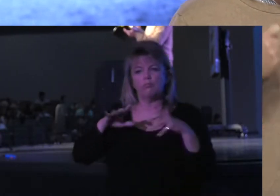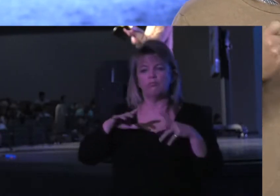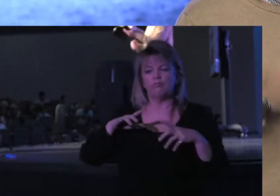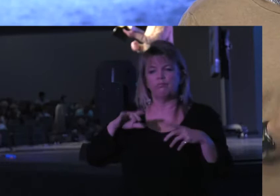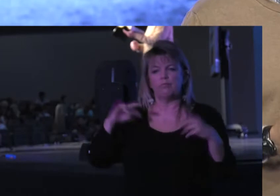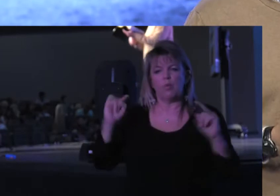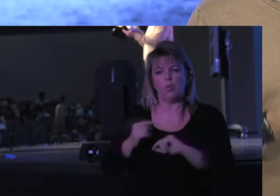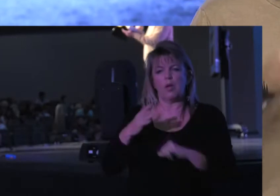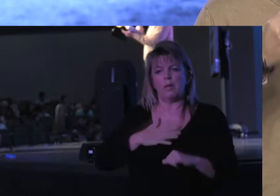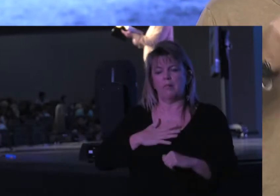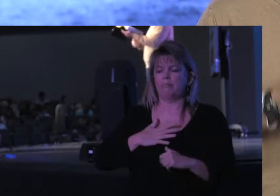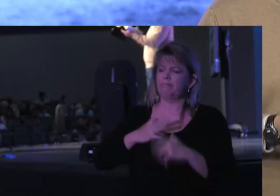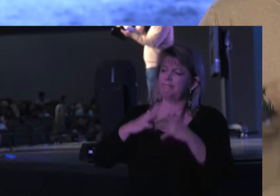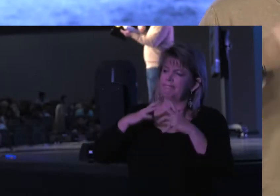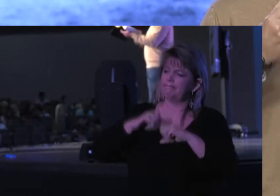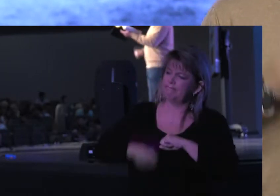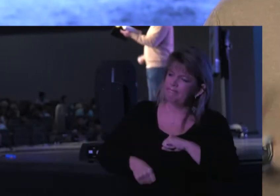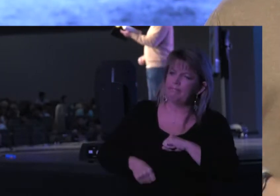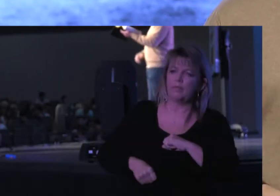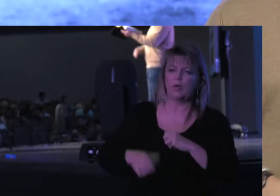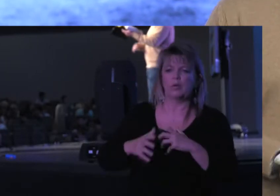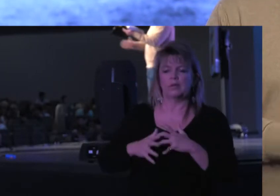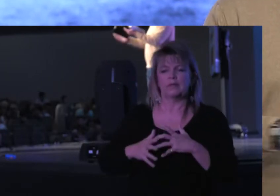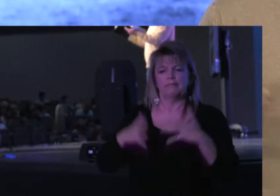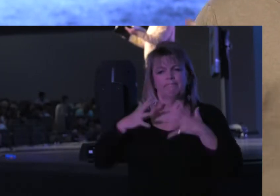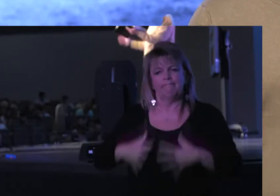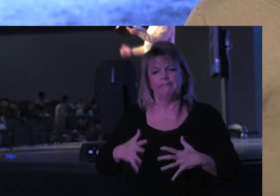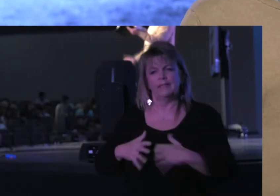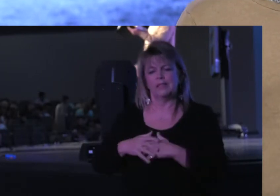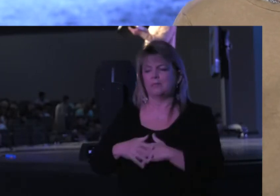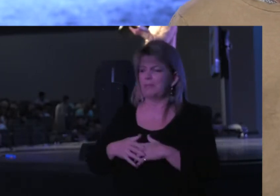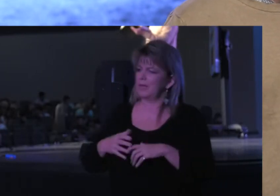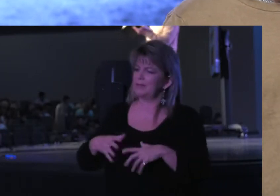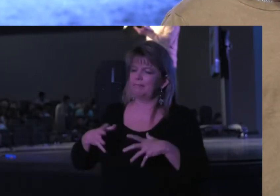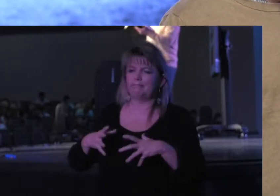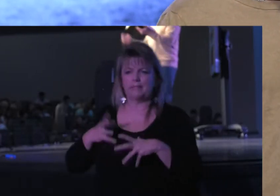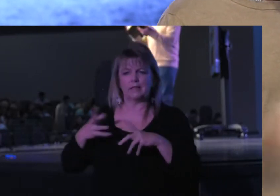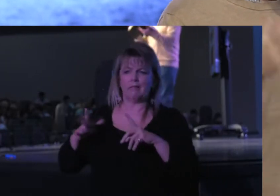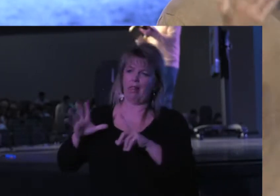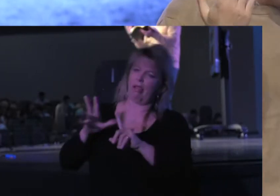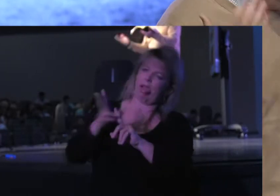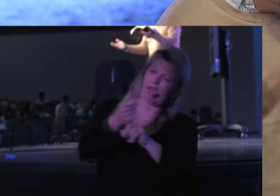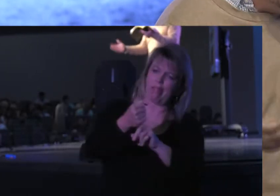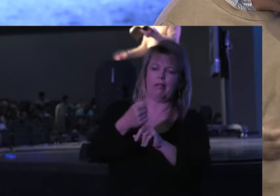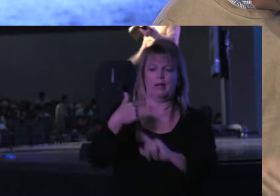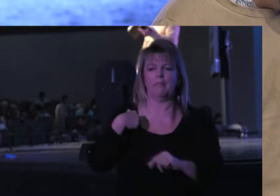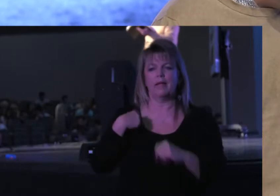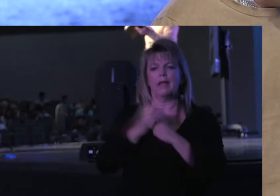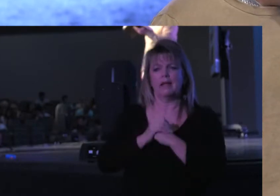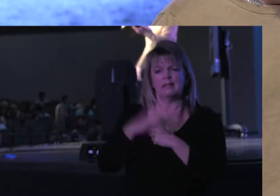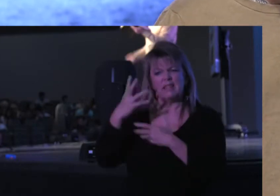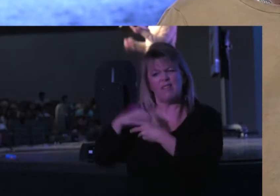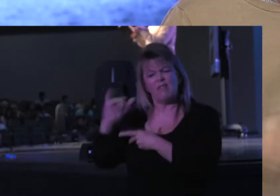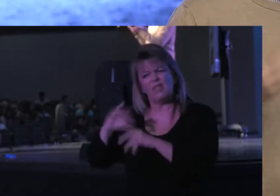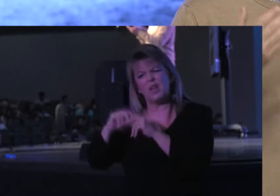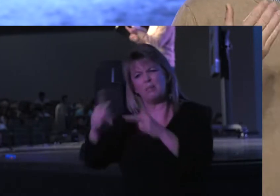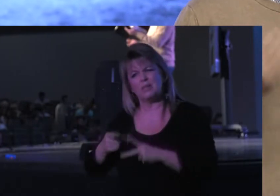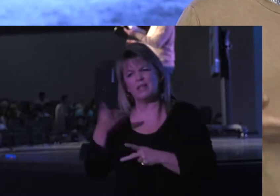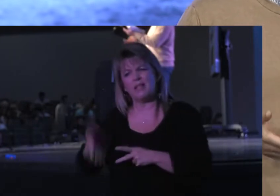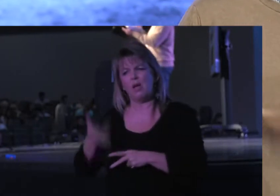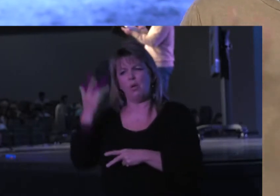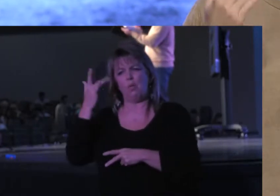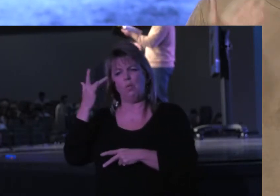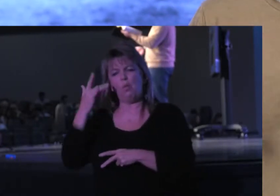mourn and dismay has taken hold of me. Is there no balm in Gilead? Is there no physician there? Why then has